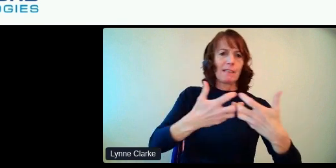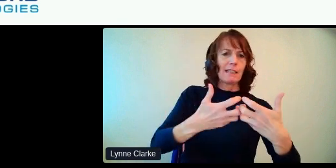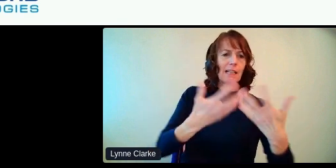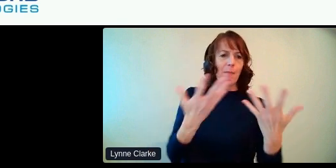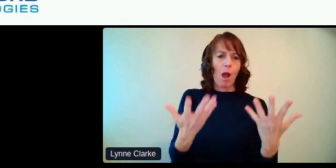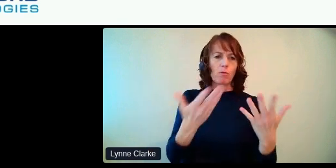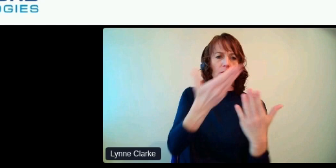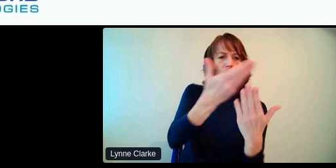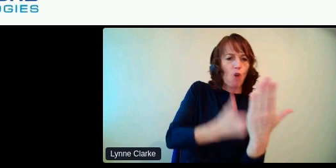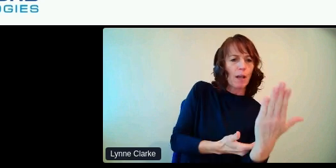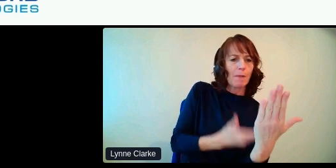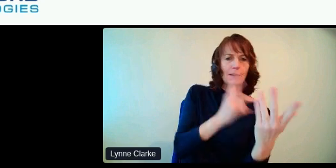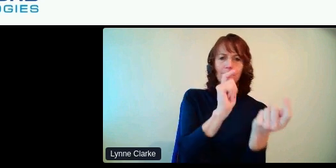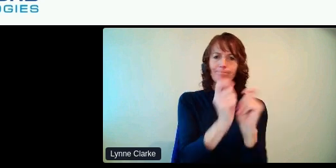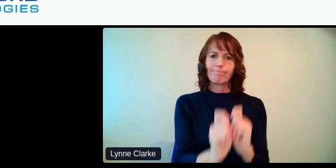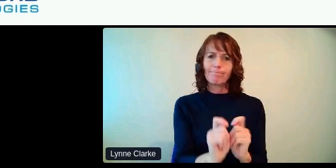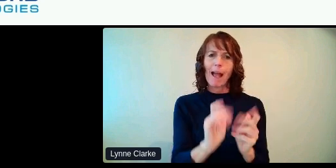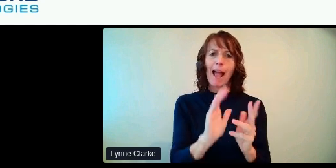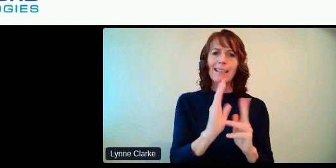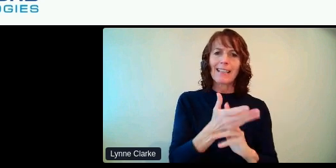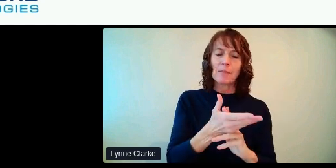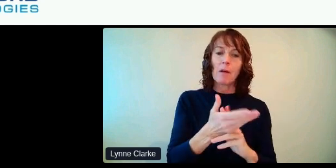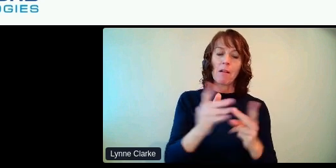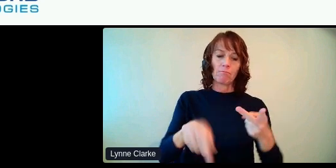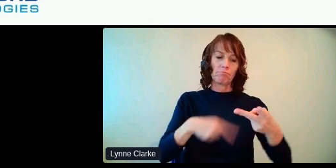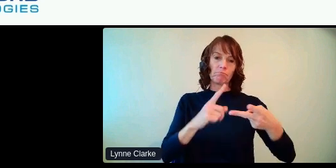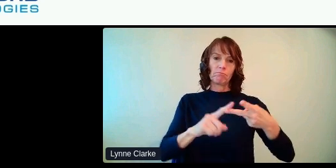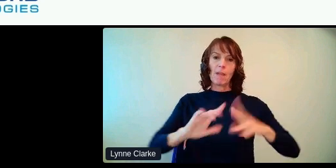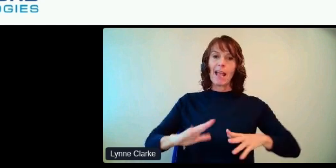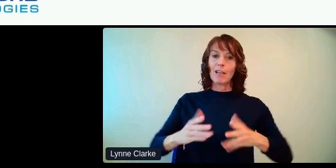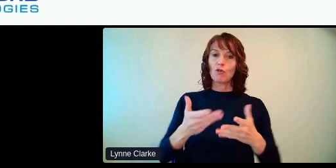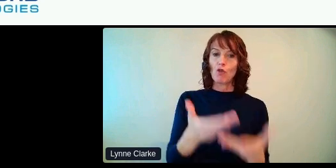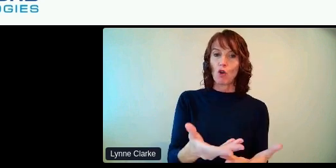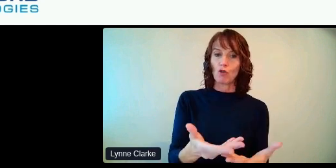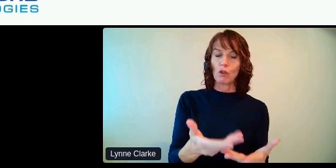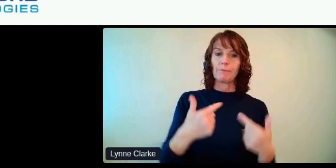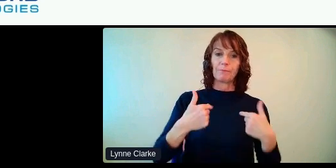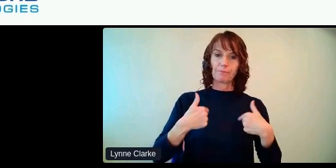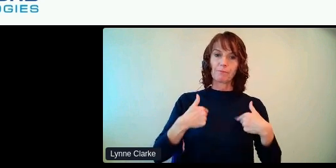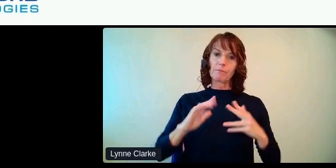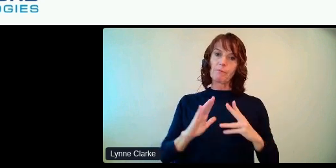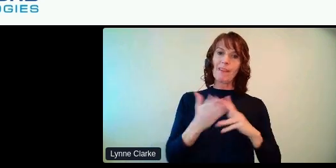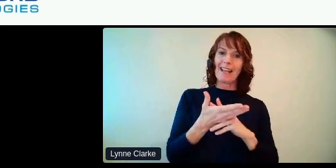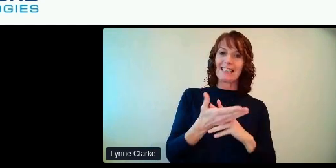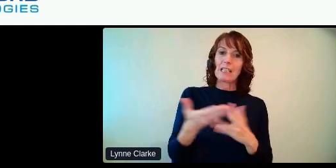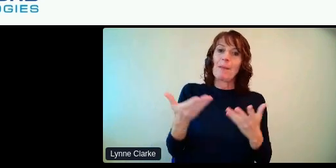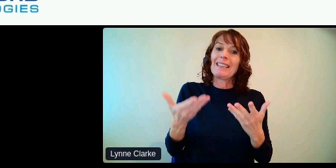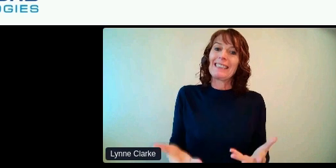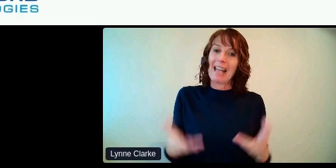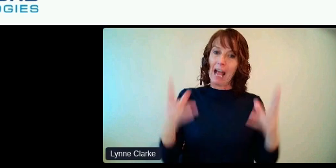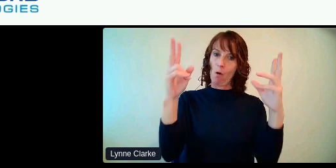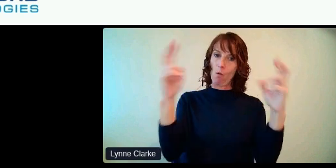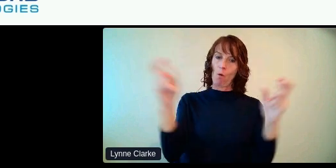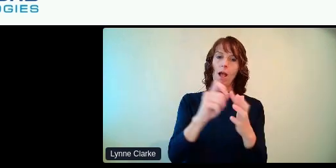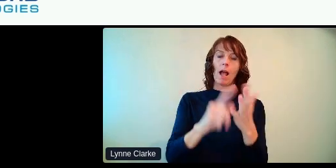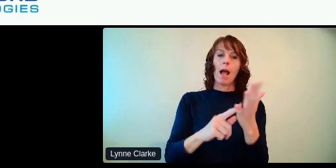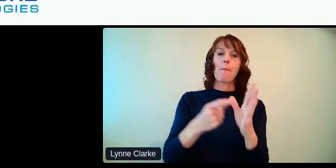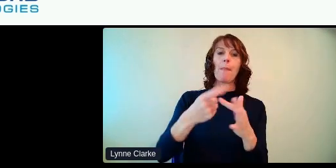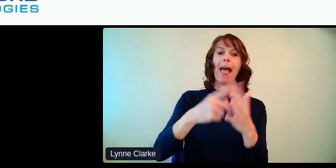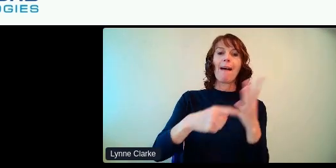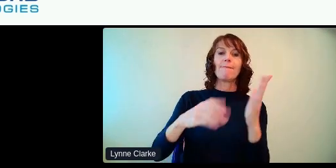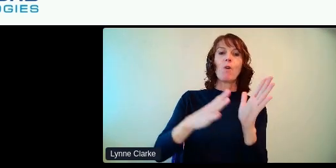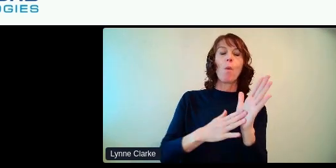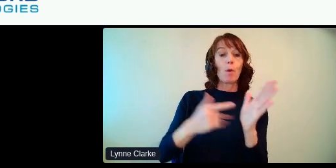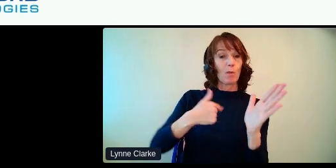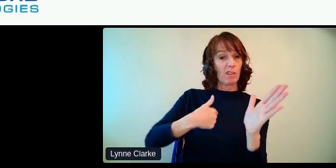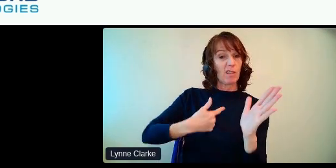accessibility. Then an introduction, give you an introduction to the AccessibilityNow platform, which is Crawford Tech's